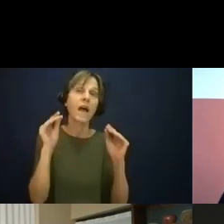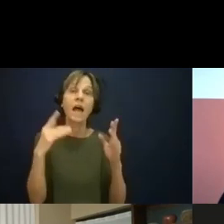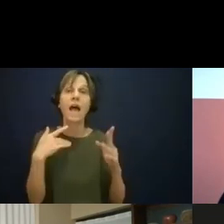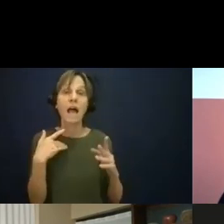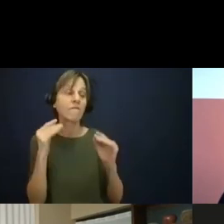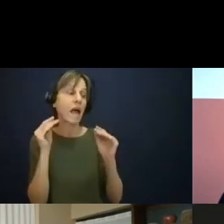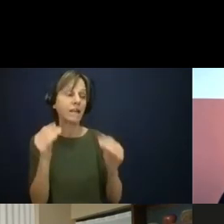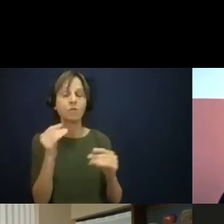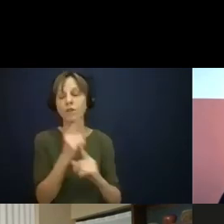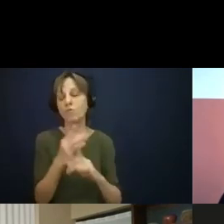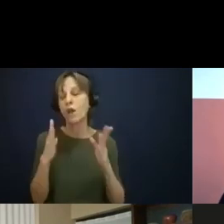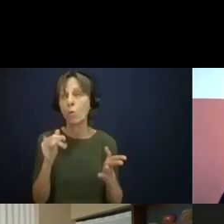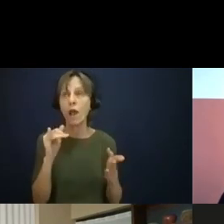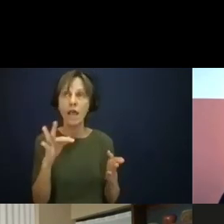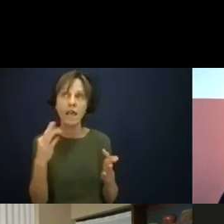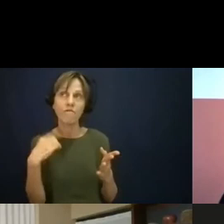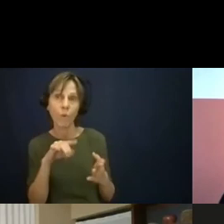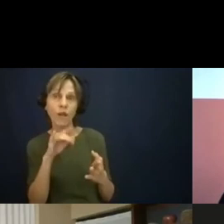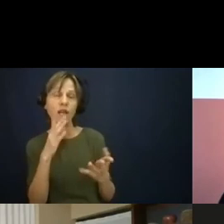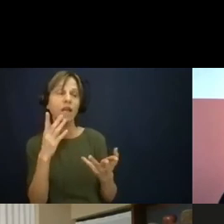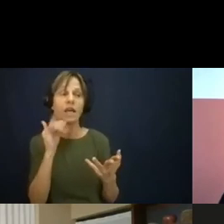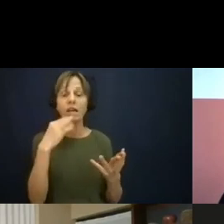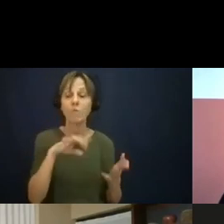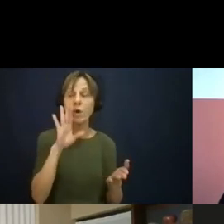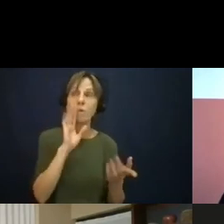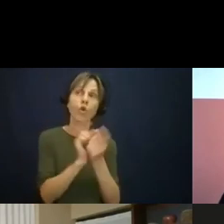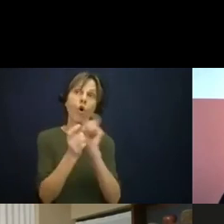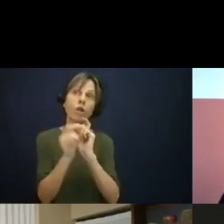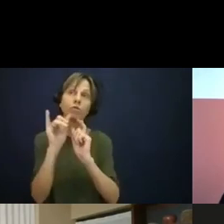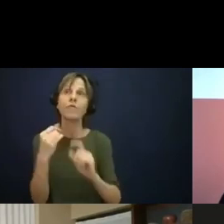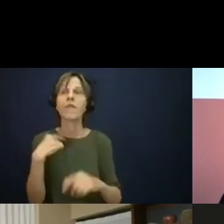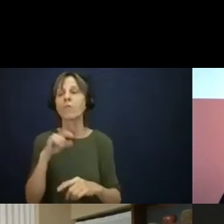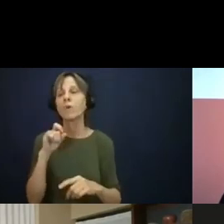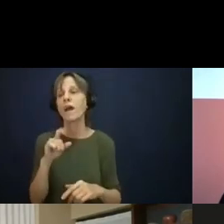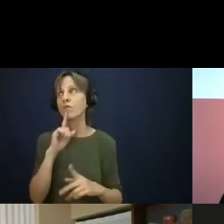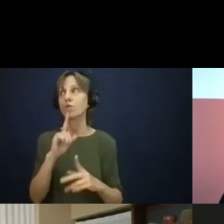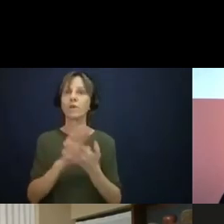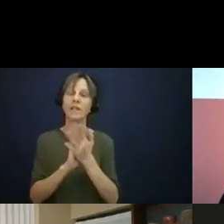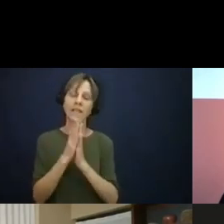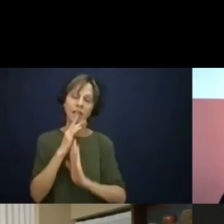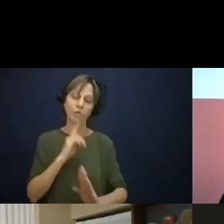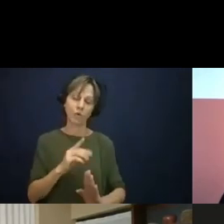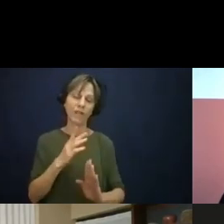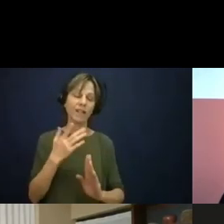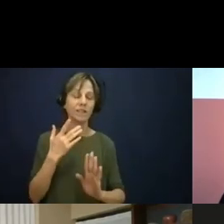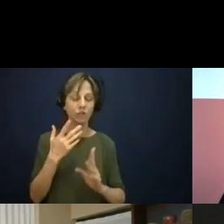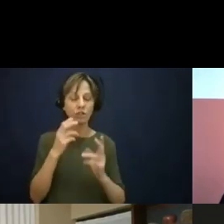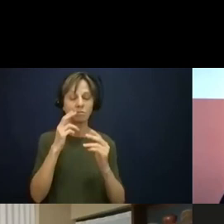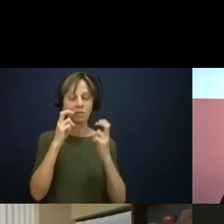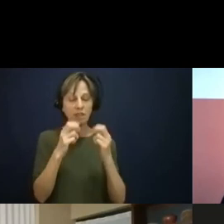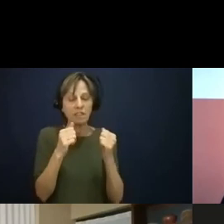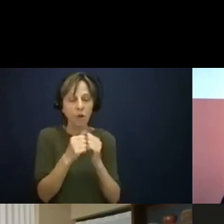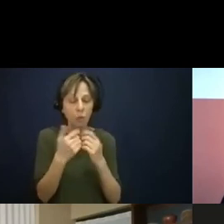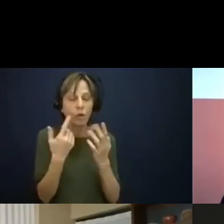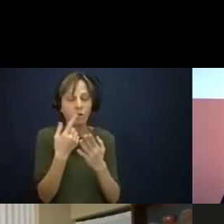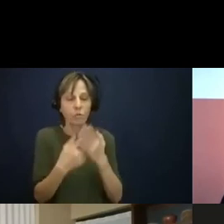way, you know, if we're gonna alter that, like we have to really get real and sit with the ugliness of it all and like really be willing